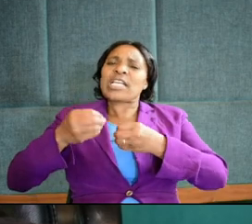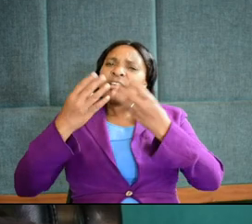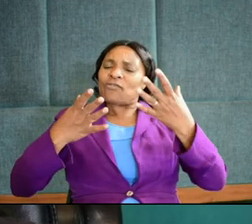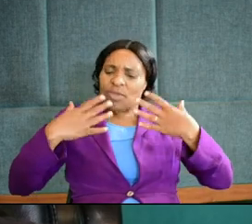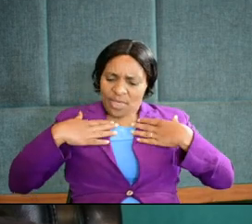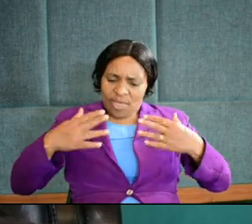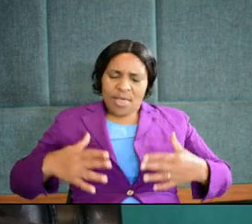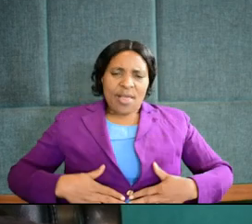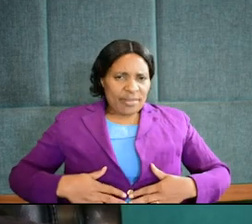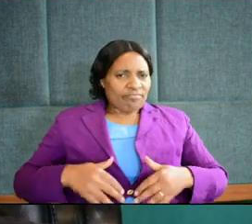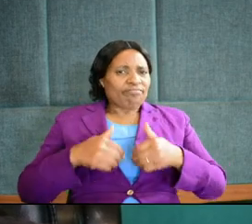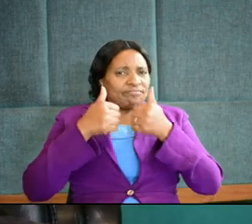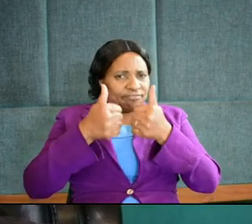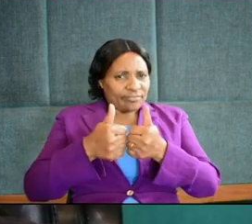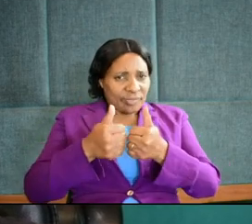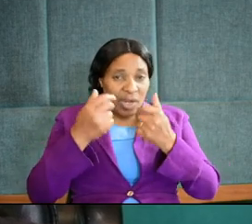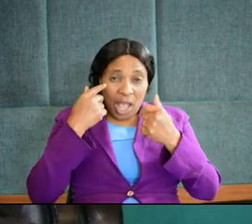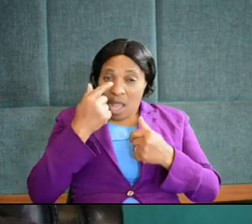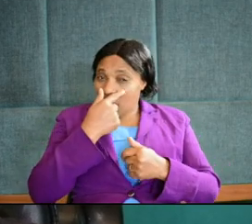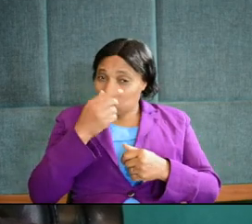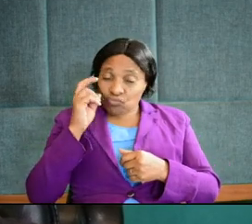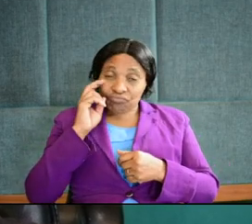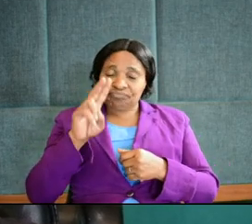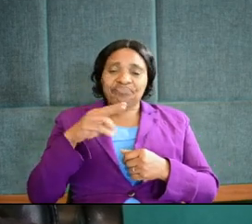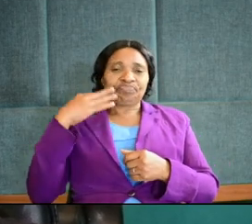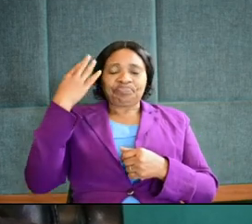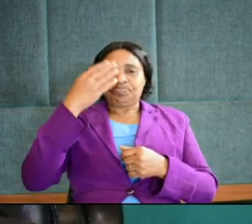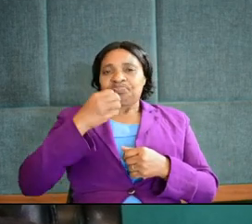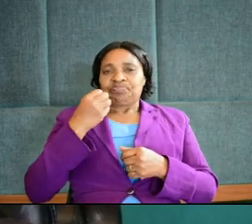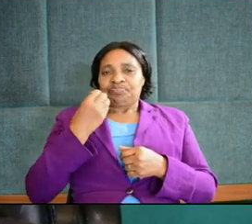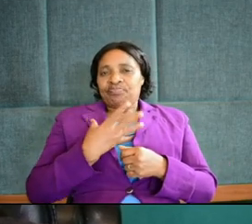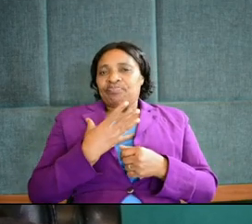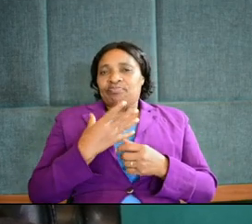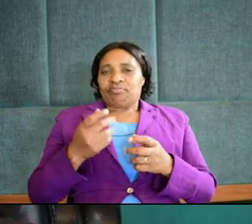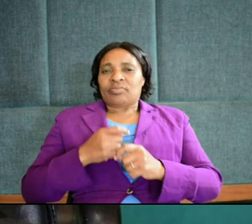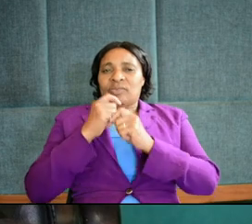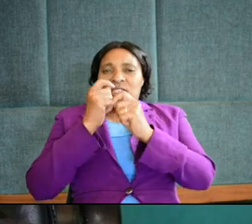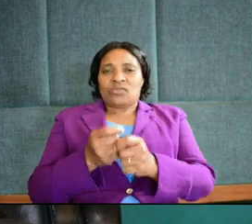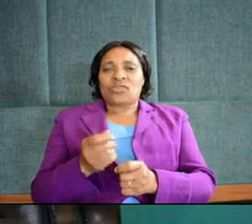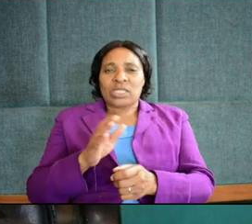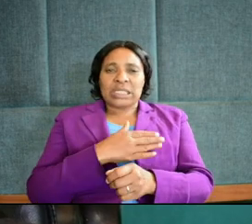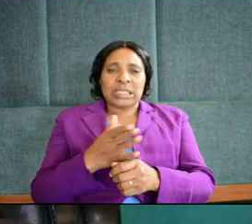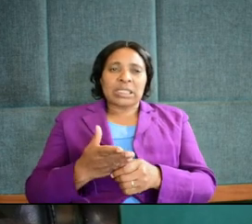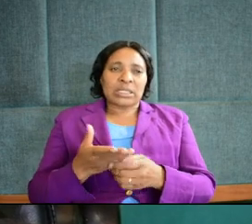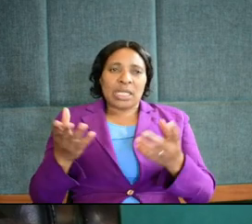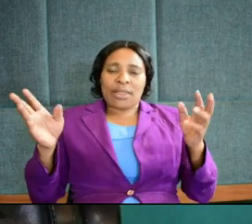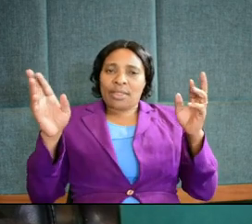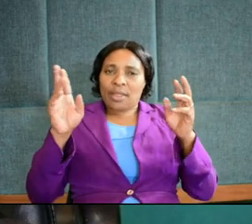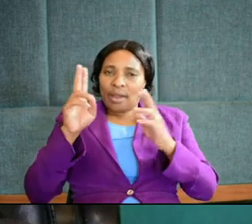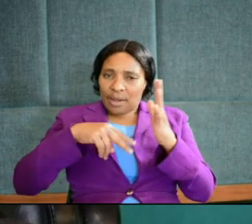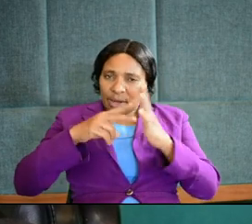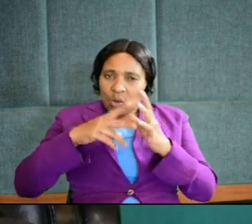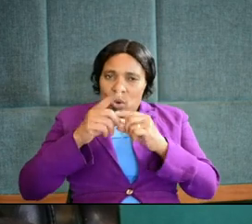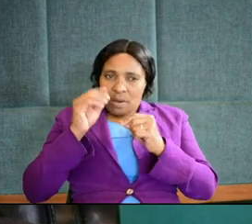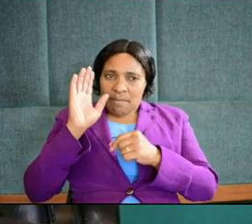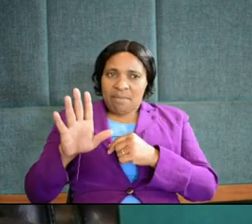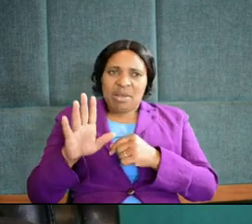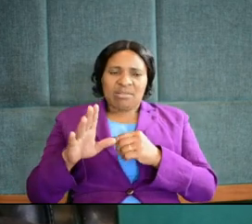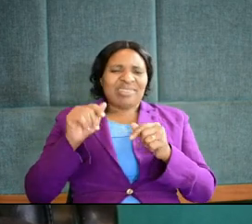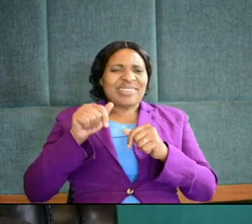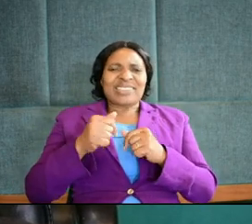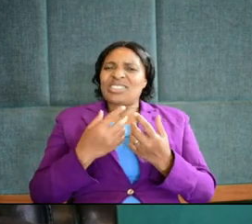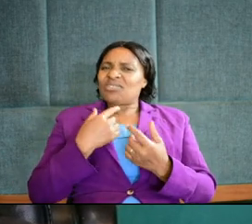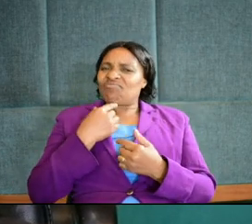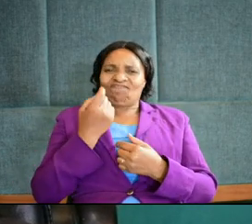legs to move about, eyes to see, beauty, the gift of singing, the gift of reading his word, these are very rare